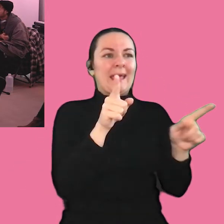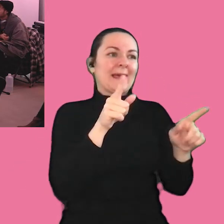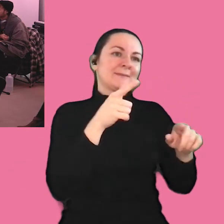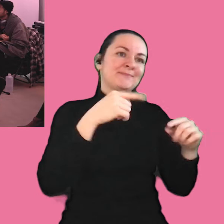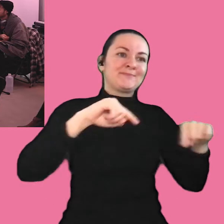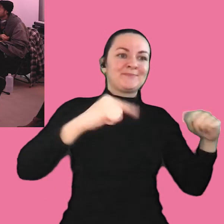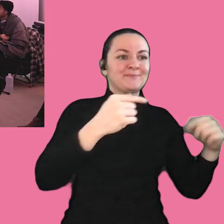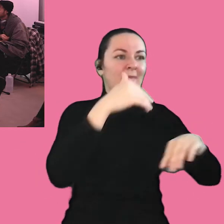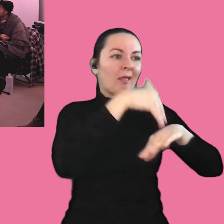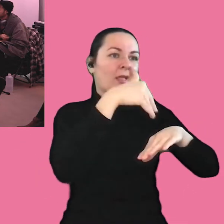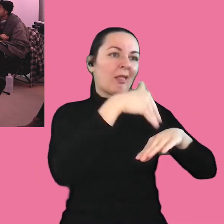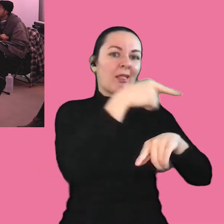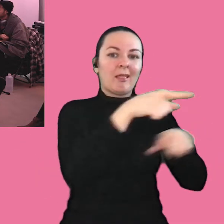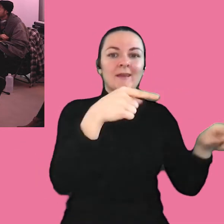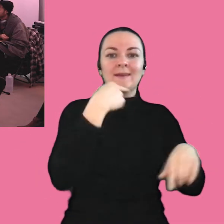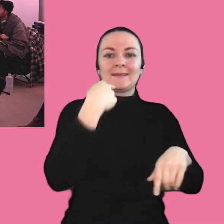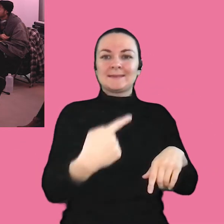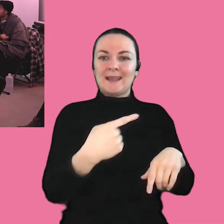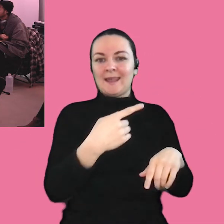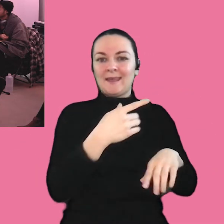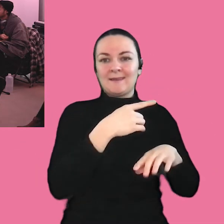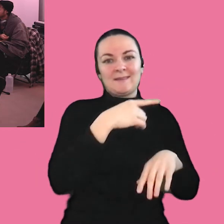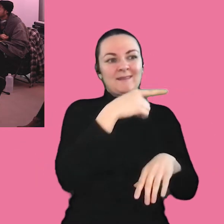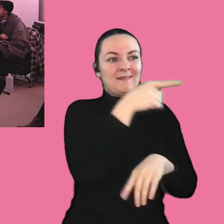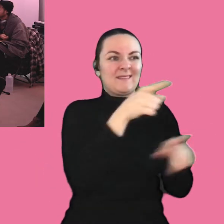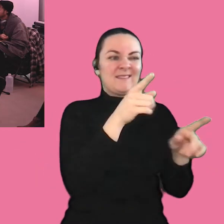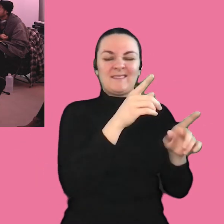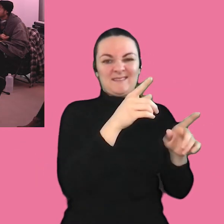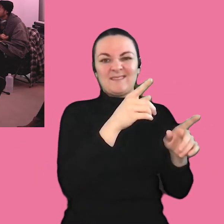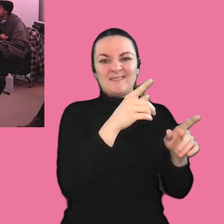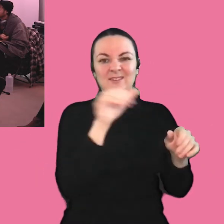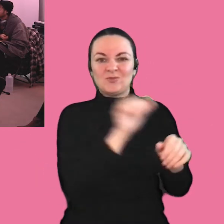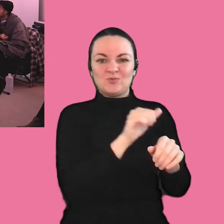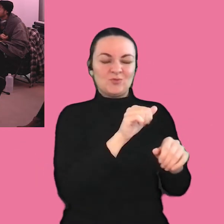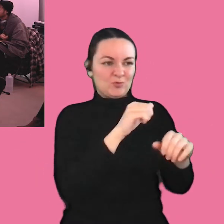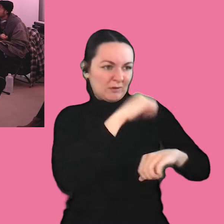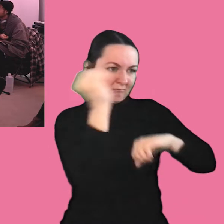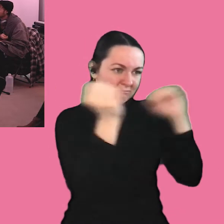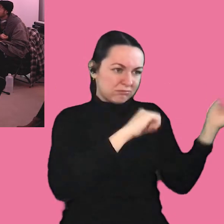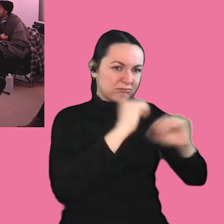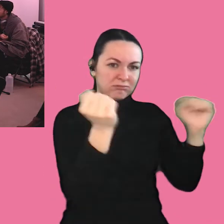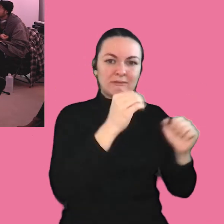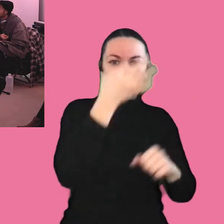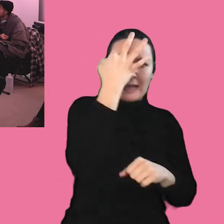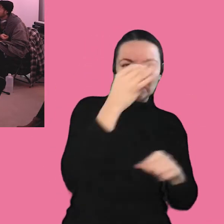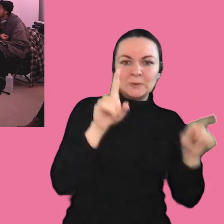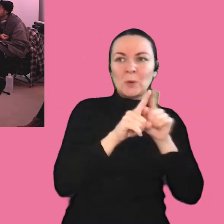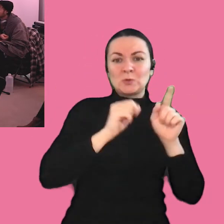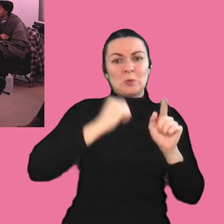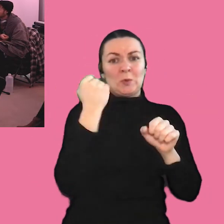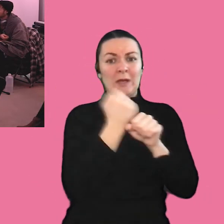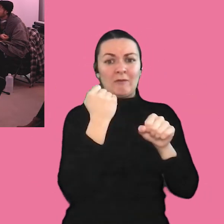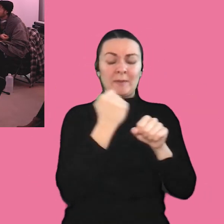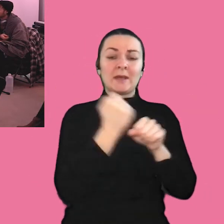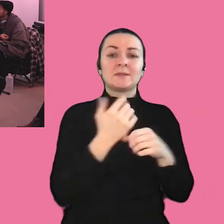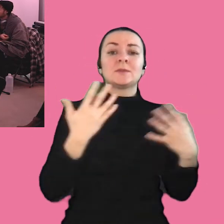to act like the tourist board for a city. You know, we should be critiquing the places where we live, not like promoting them. And that I